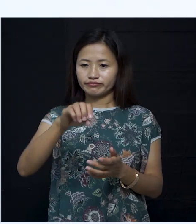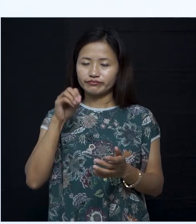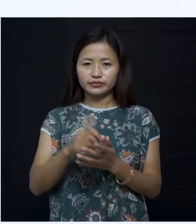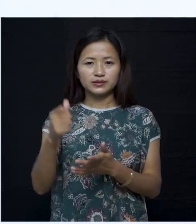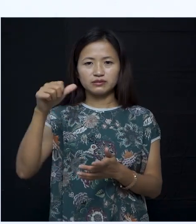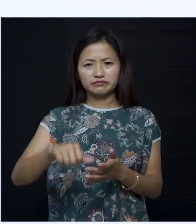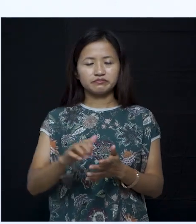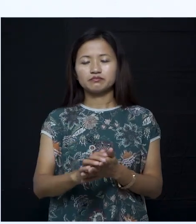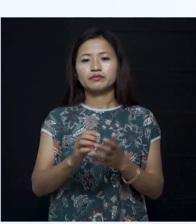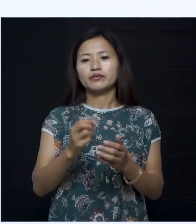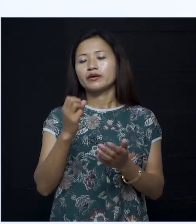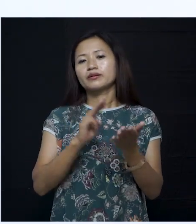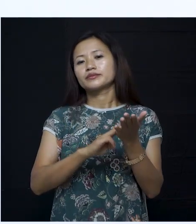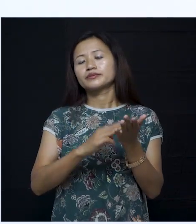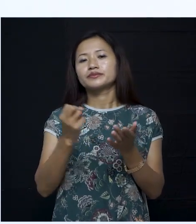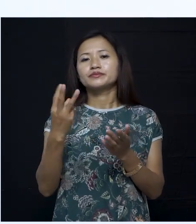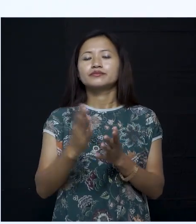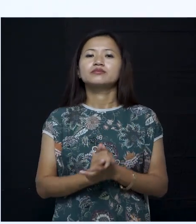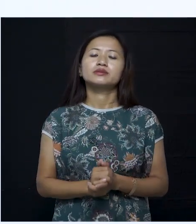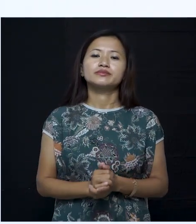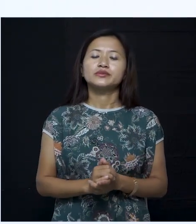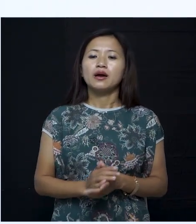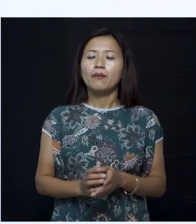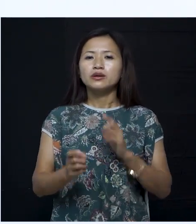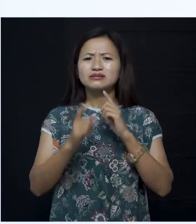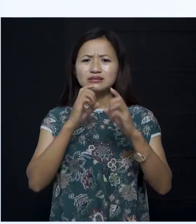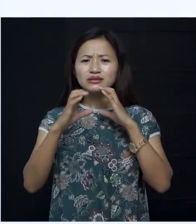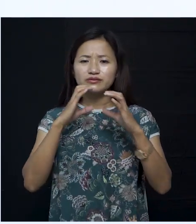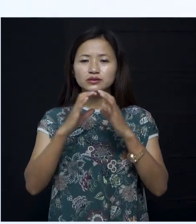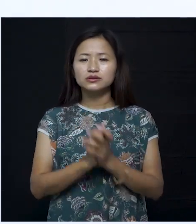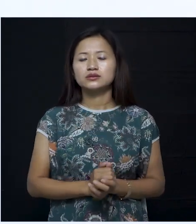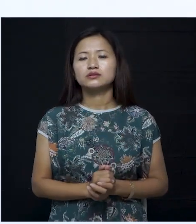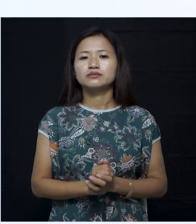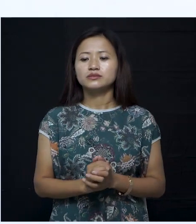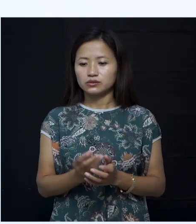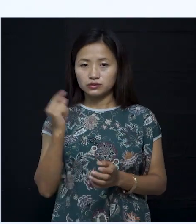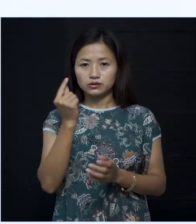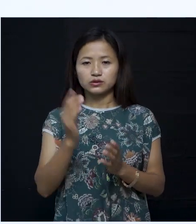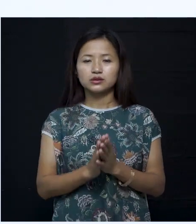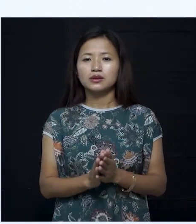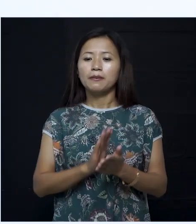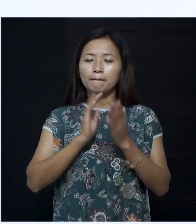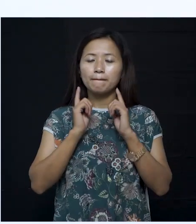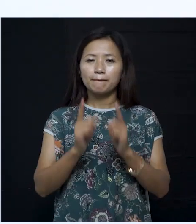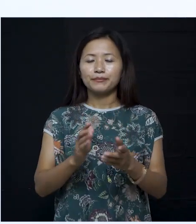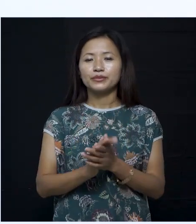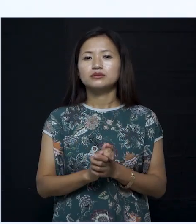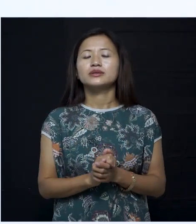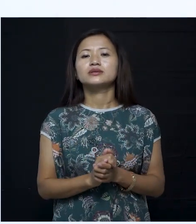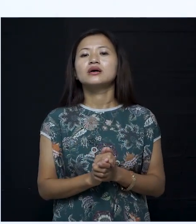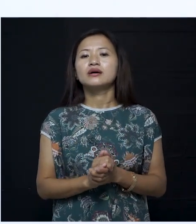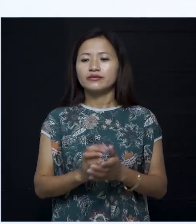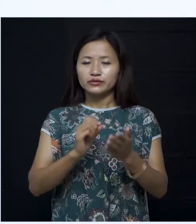In your conversation, you can use those words, but when the question is specific, asking you to fill in the blanks with